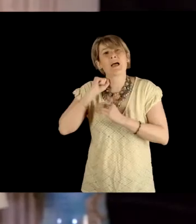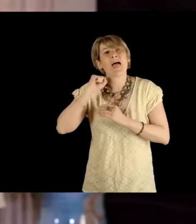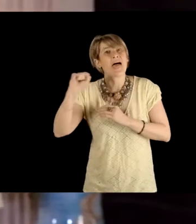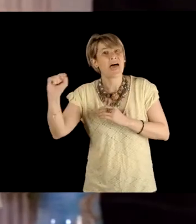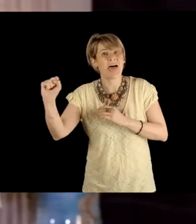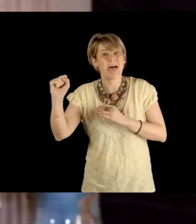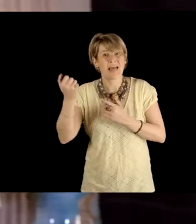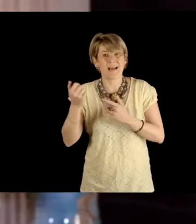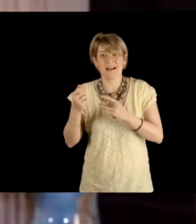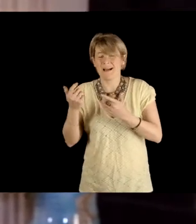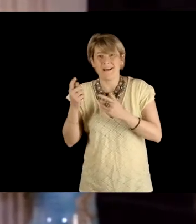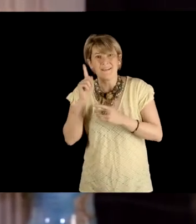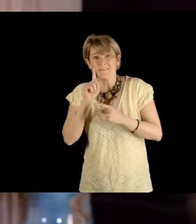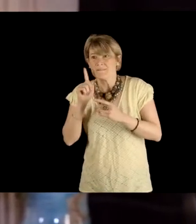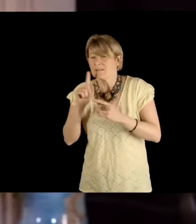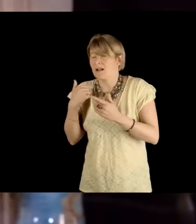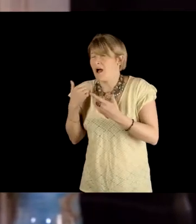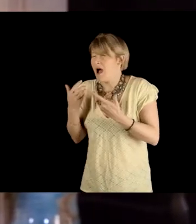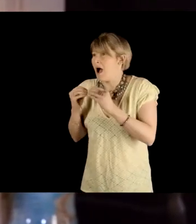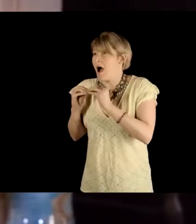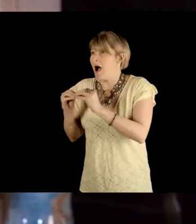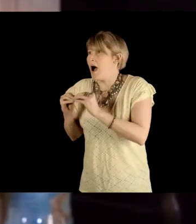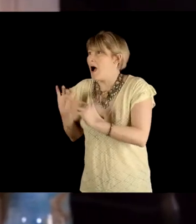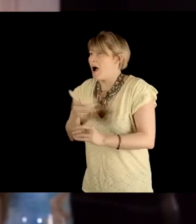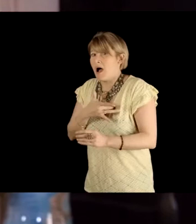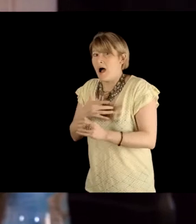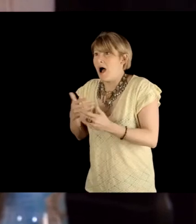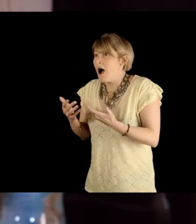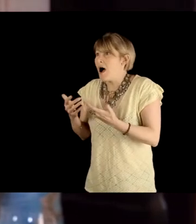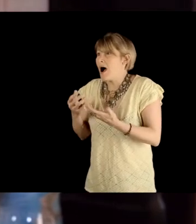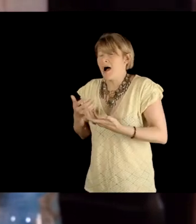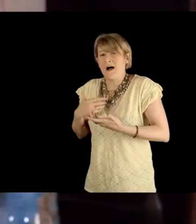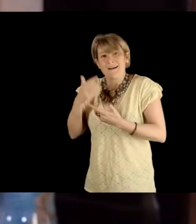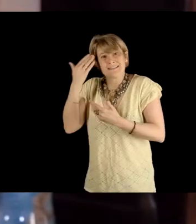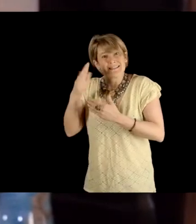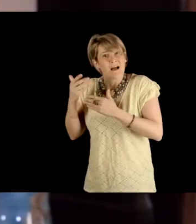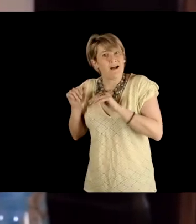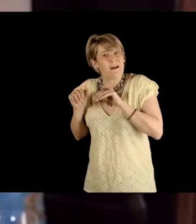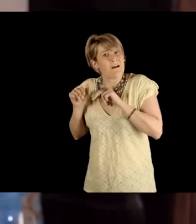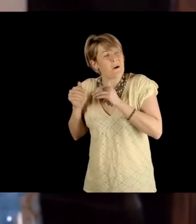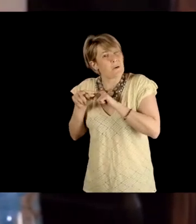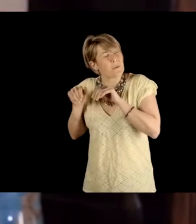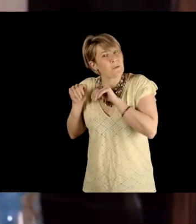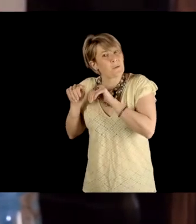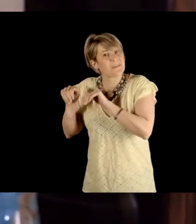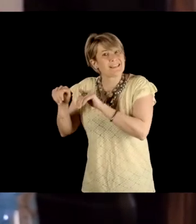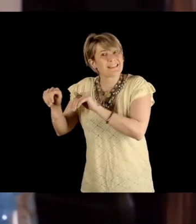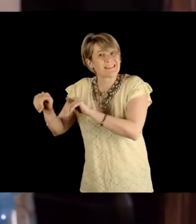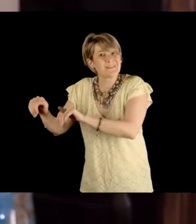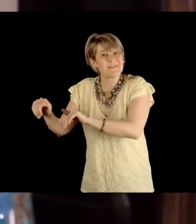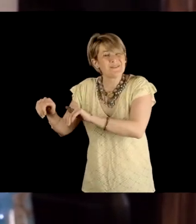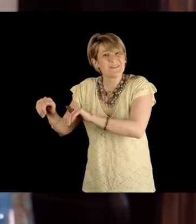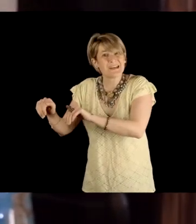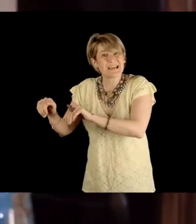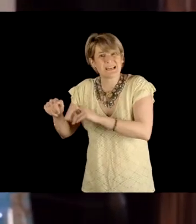We need to clean that and see the things they are. So, I would like to share with you all how to